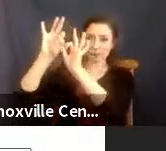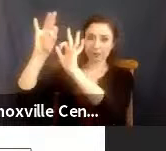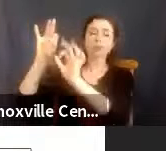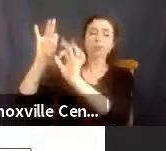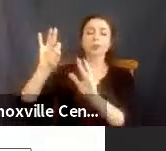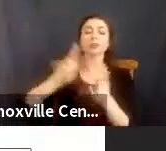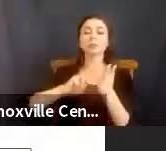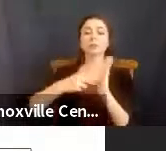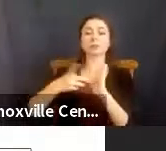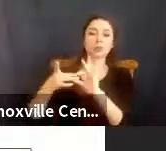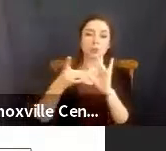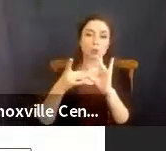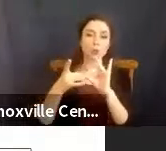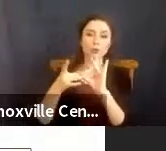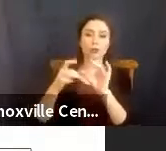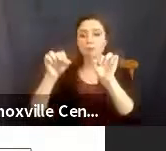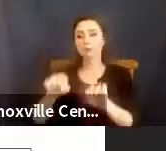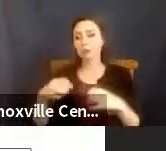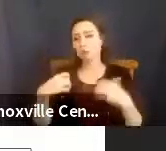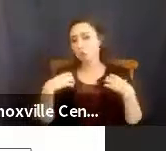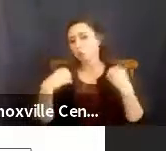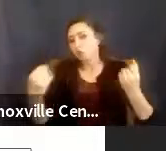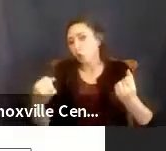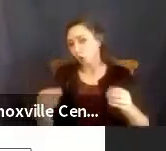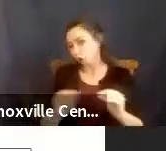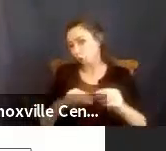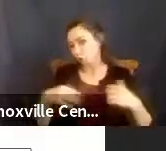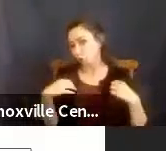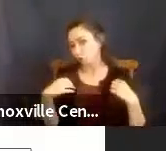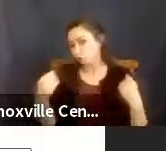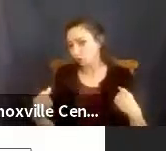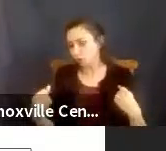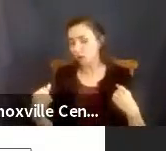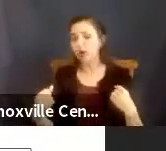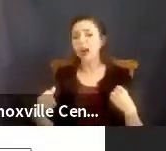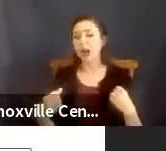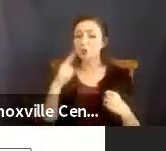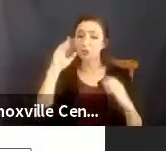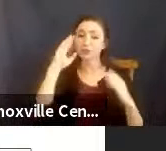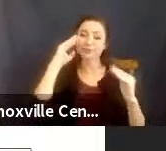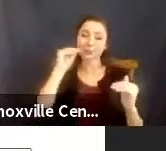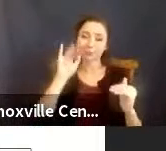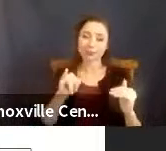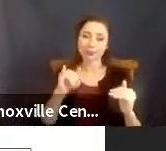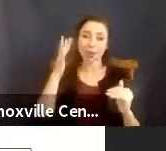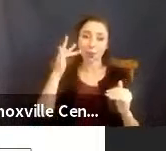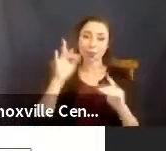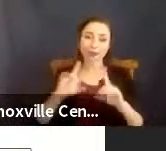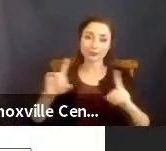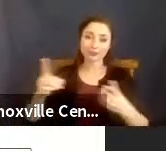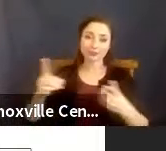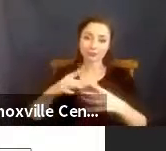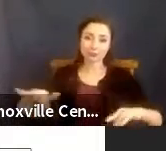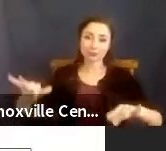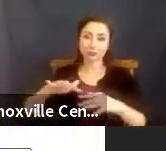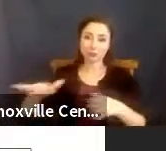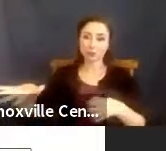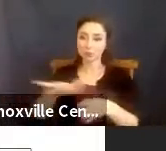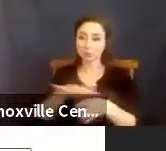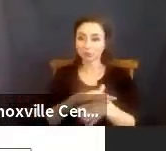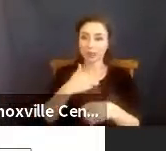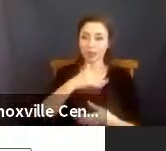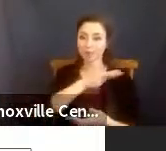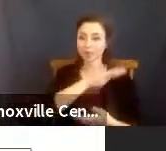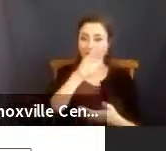potentially stronger, which you would potentially expect because the district as a whole has less of the younger age group